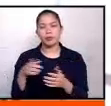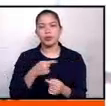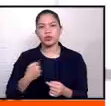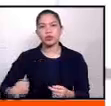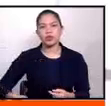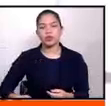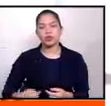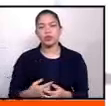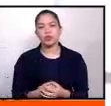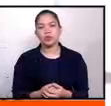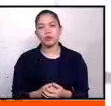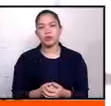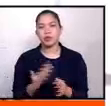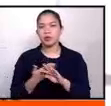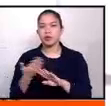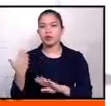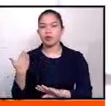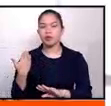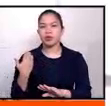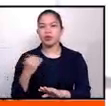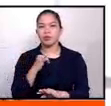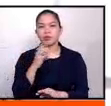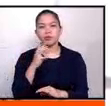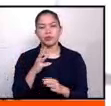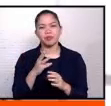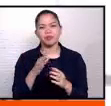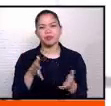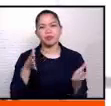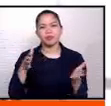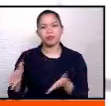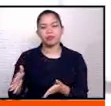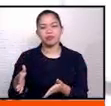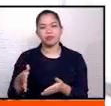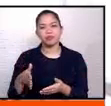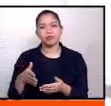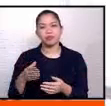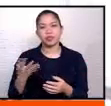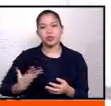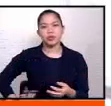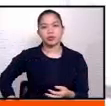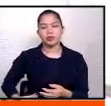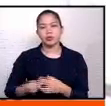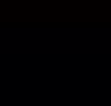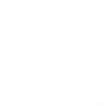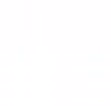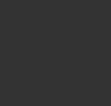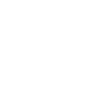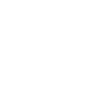China. And before that, I will leave so many letters of dismissal.